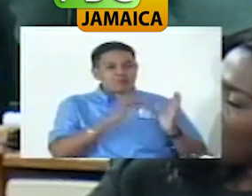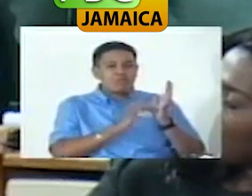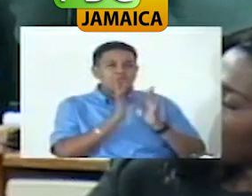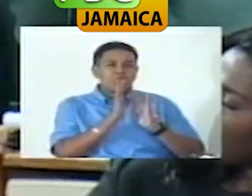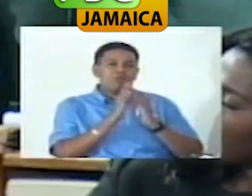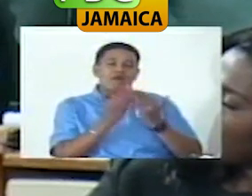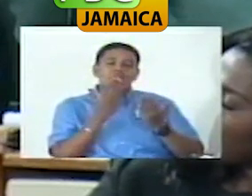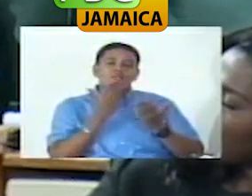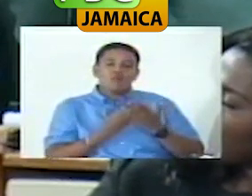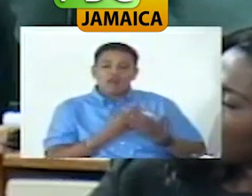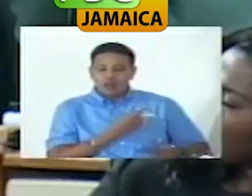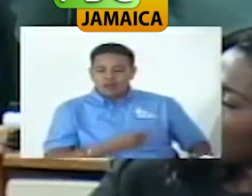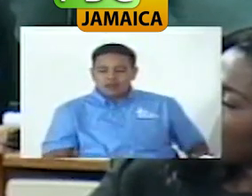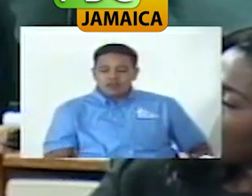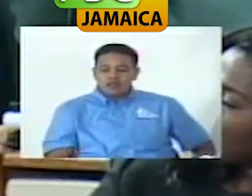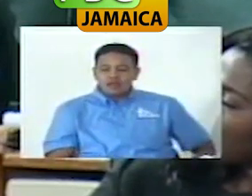Bible.